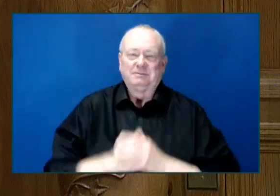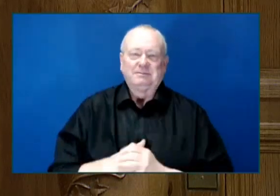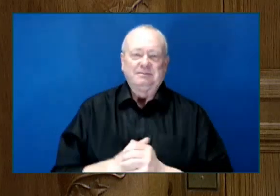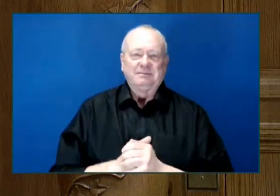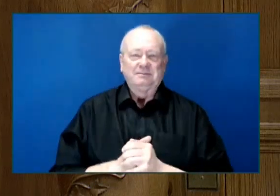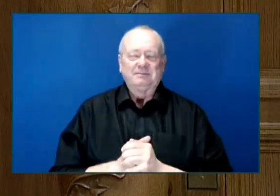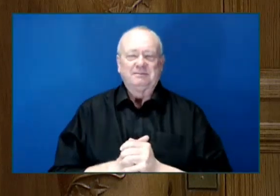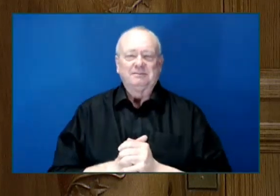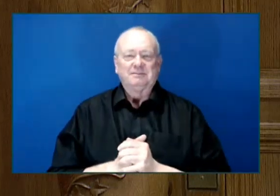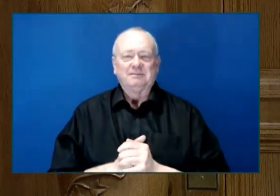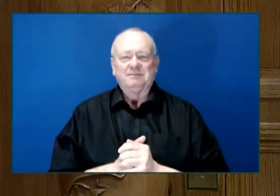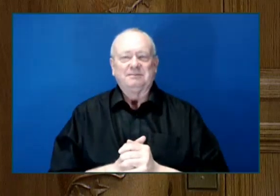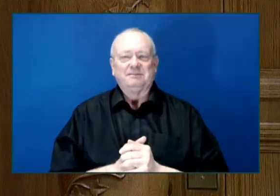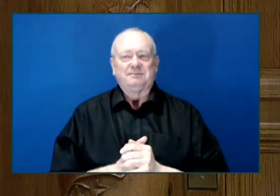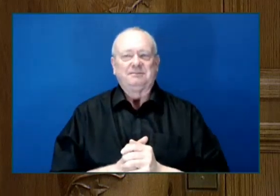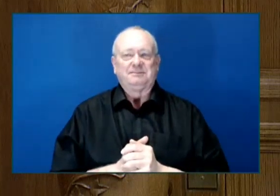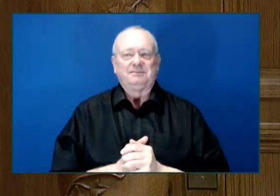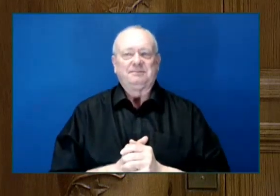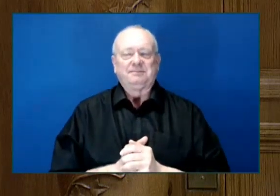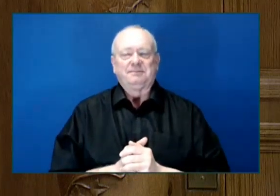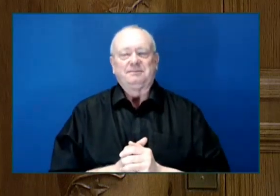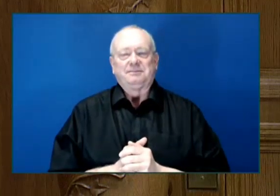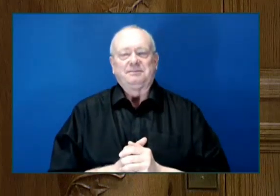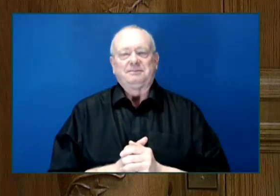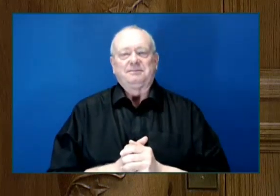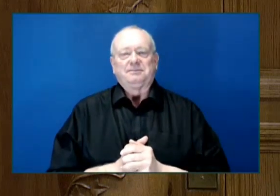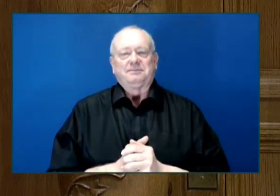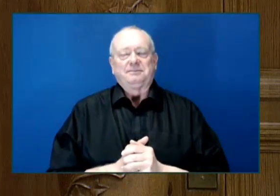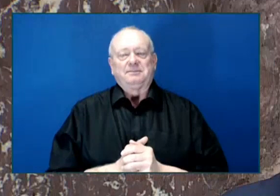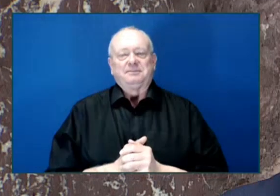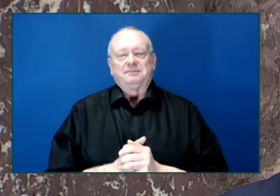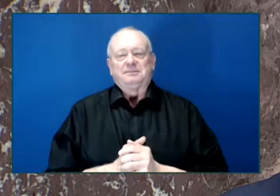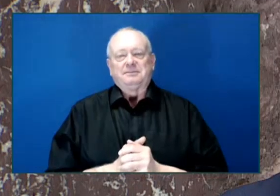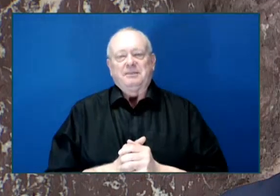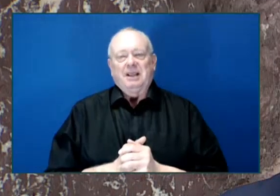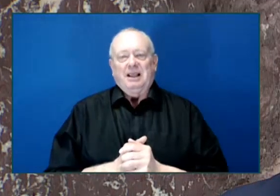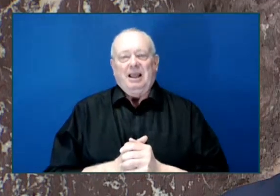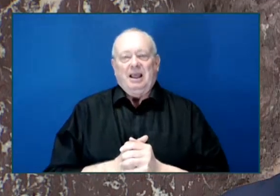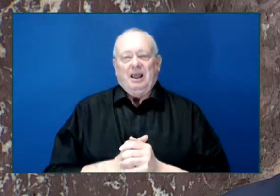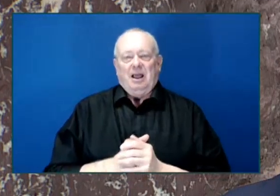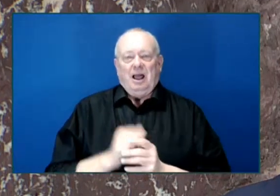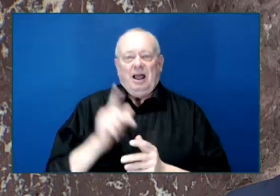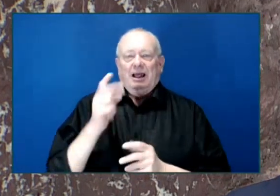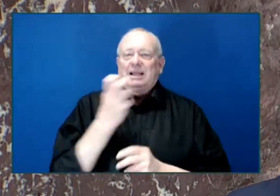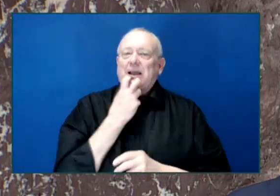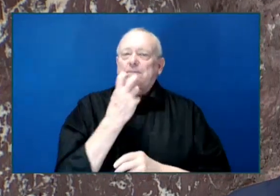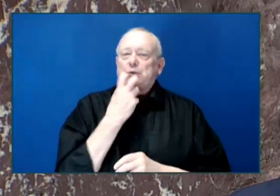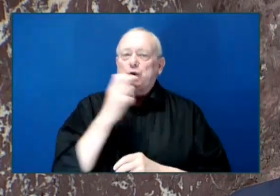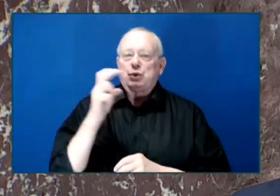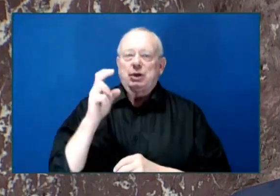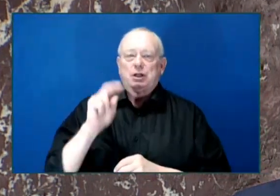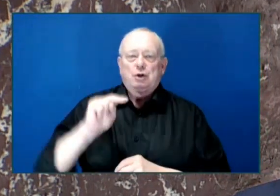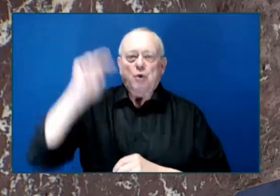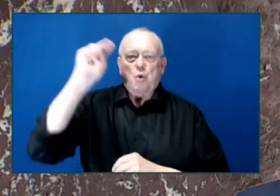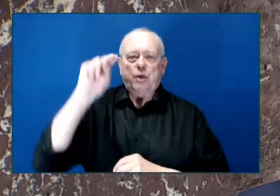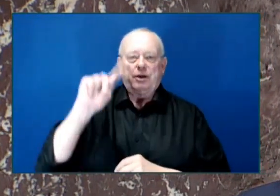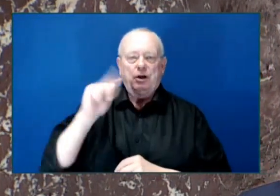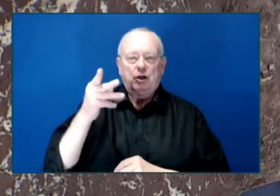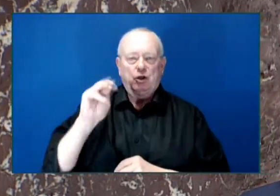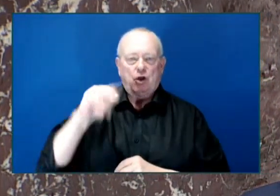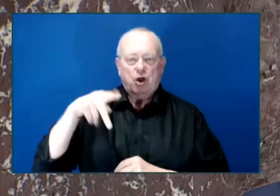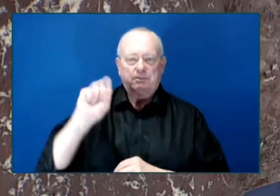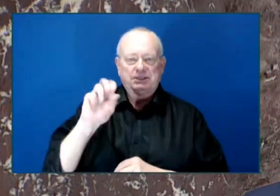For Kamloops North Thompson. Well, thank you, Mr. Speaker. This government is developing quite a pattern of not wanting proper scrutiny